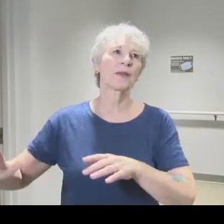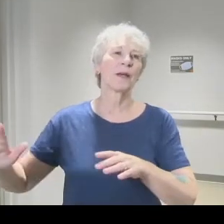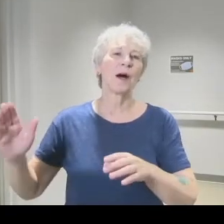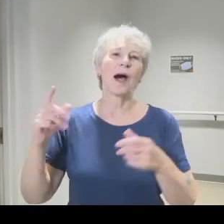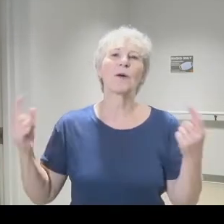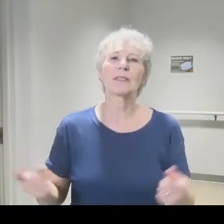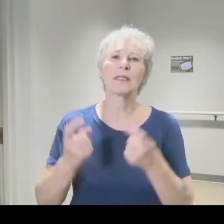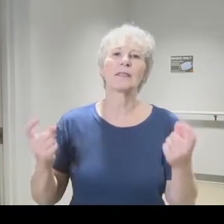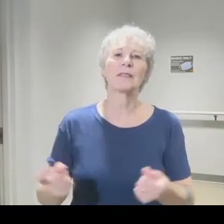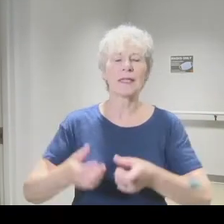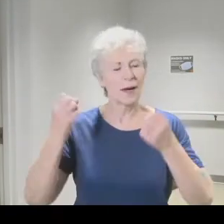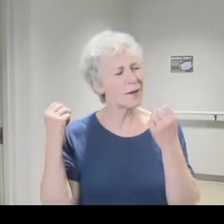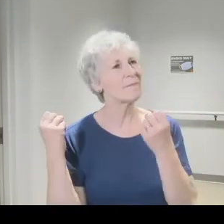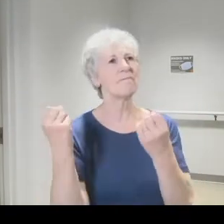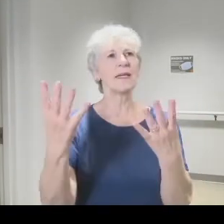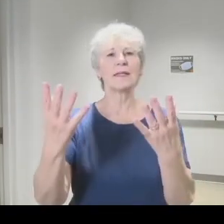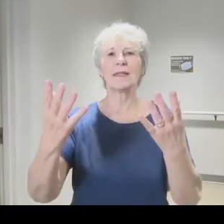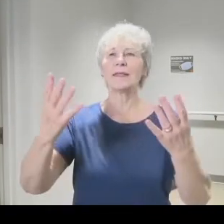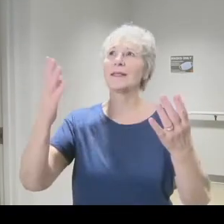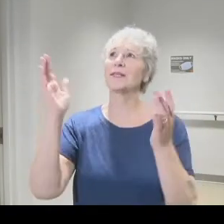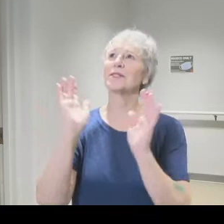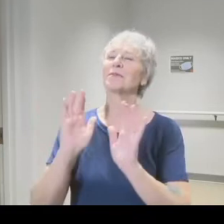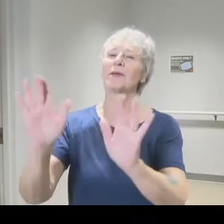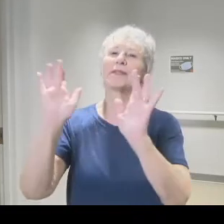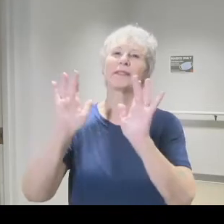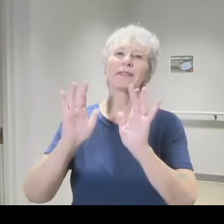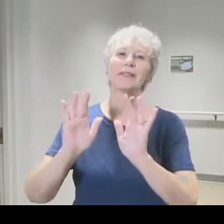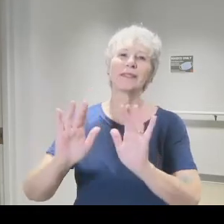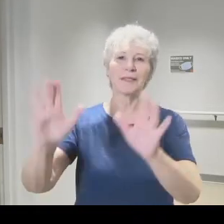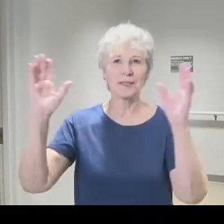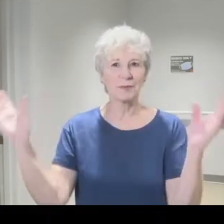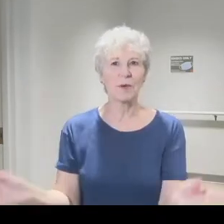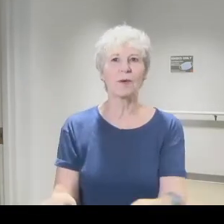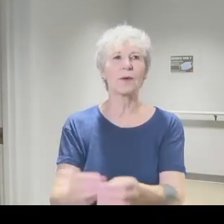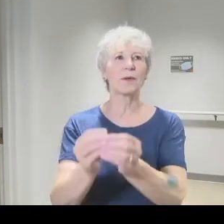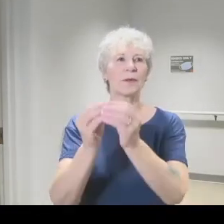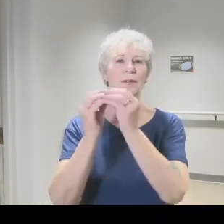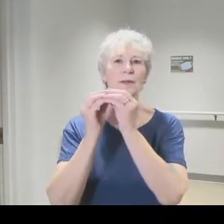shore. Our sins, they are many, his mercy is